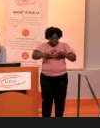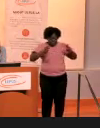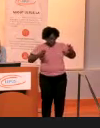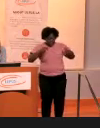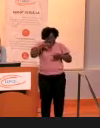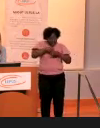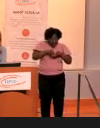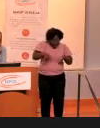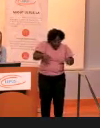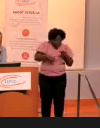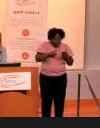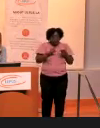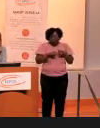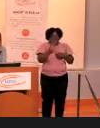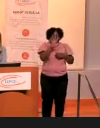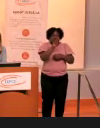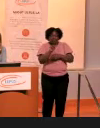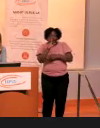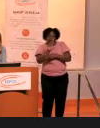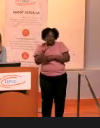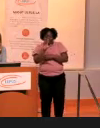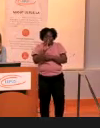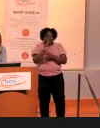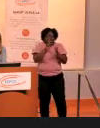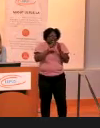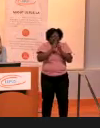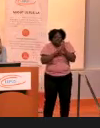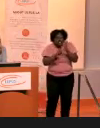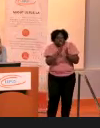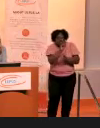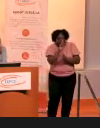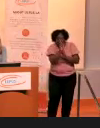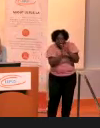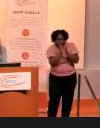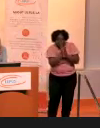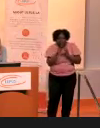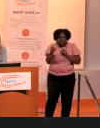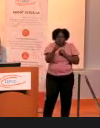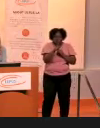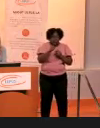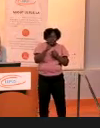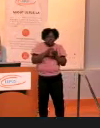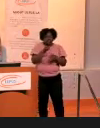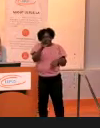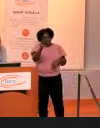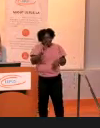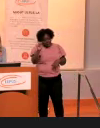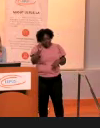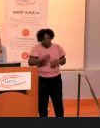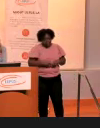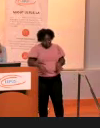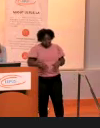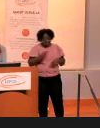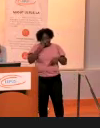24-hour period. We often don't do 24-hour urine collections anymore. For any of you people who've had to do those before, they're not a lot of